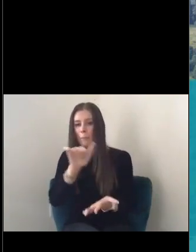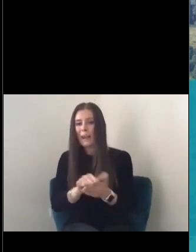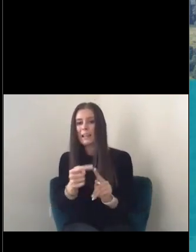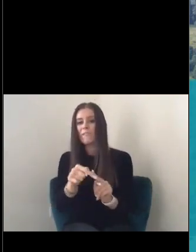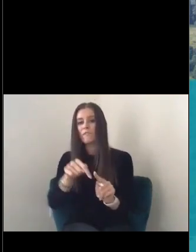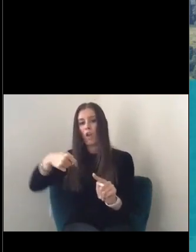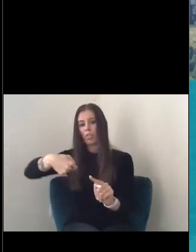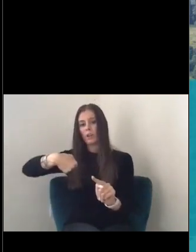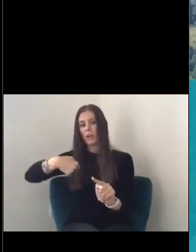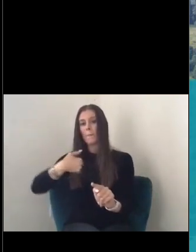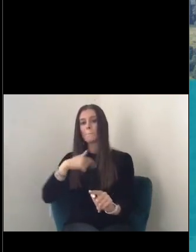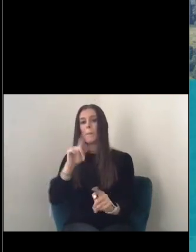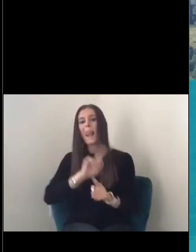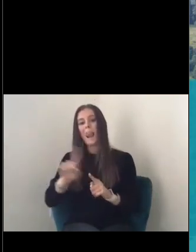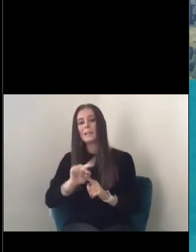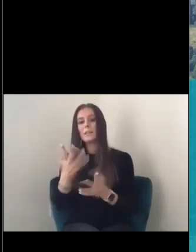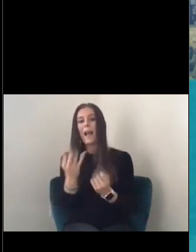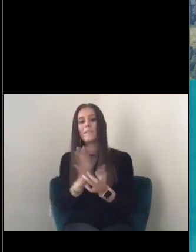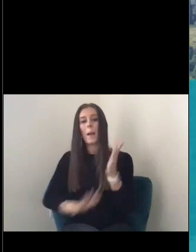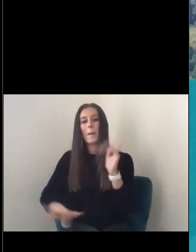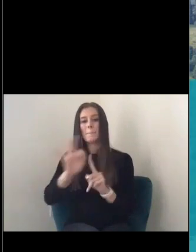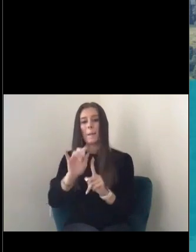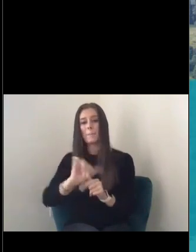I'll point it out on the next slide.